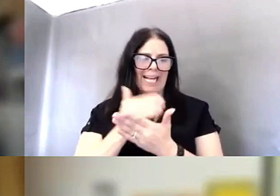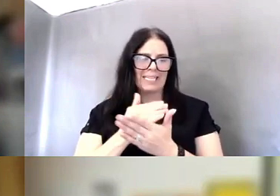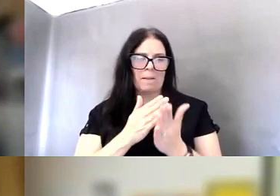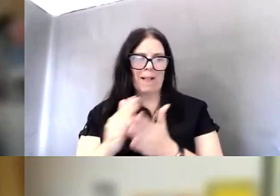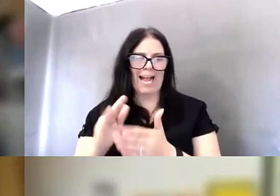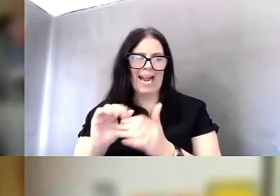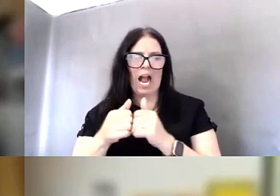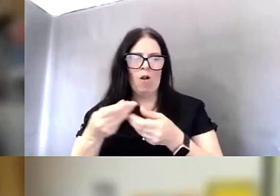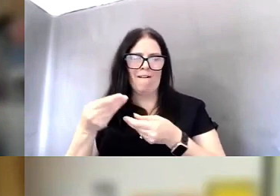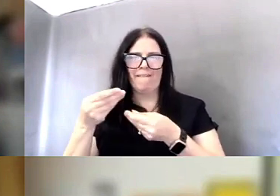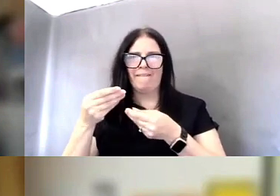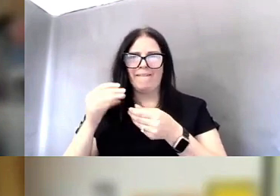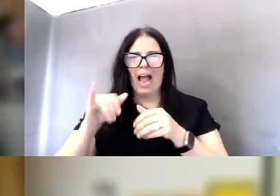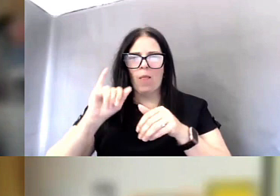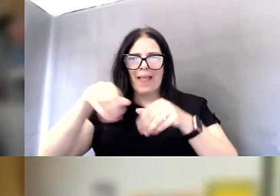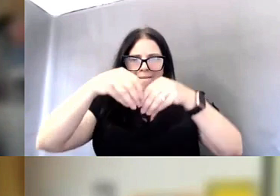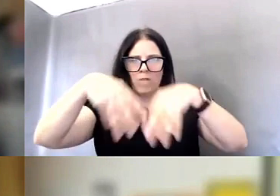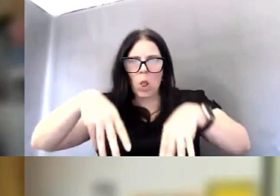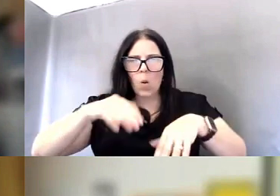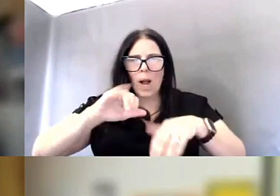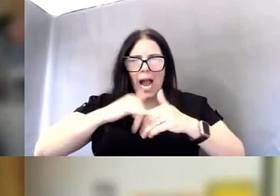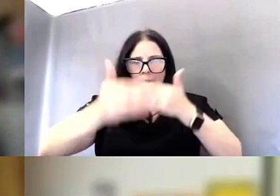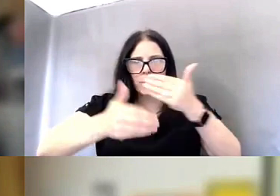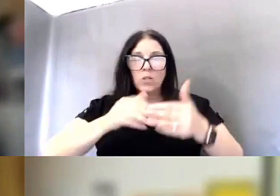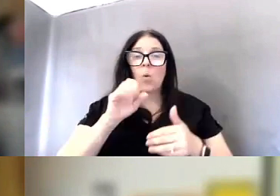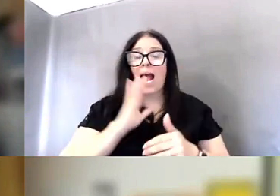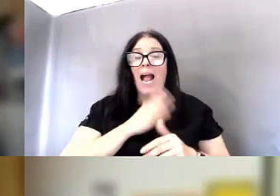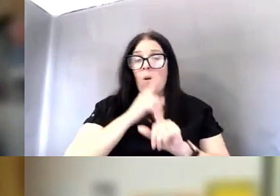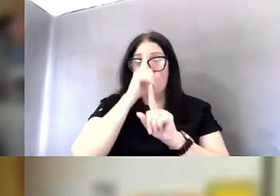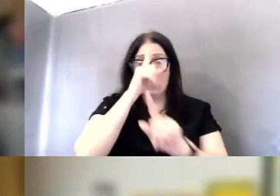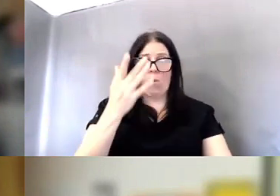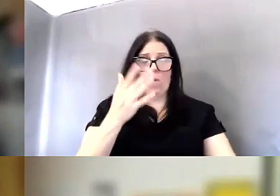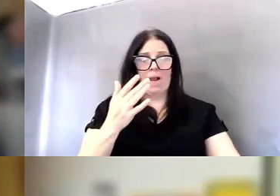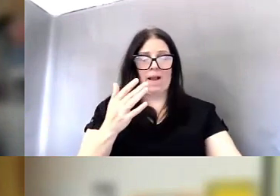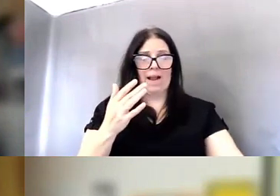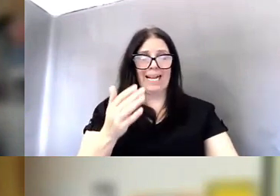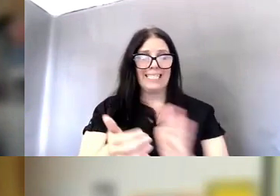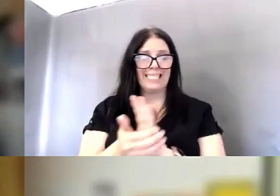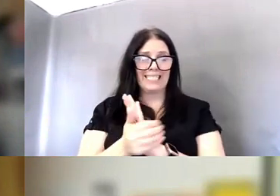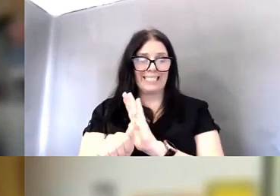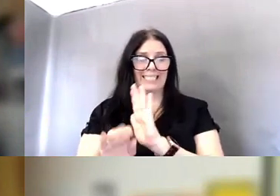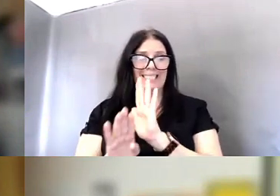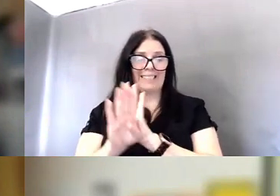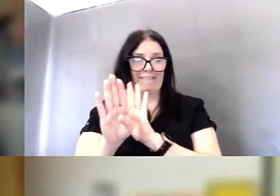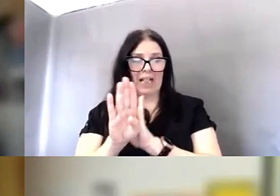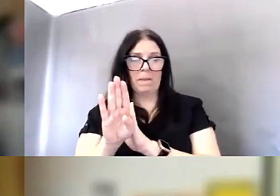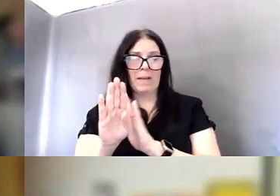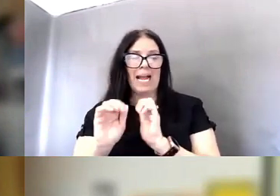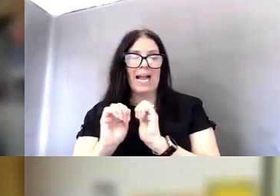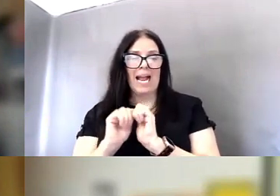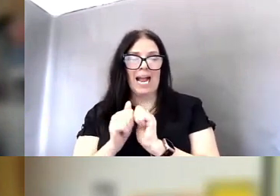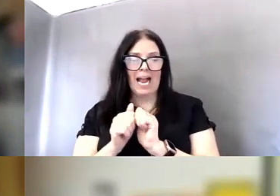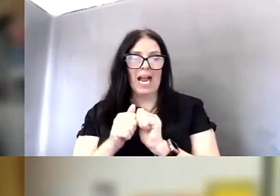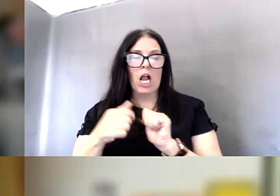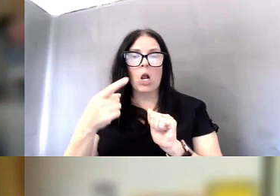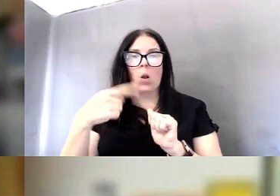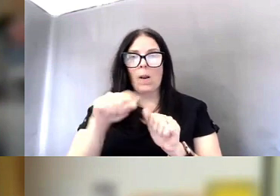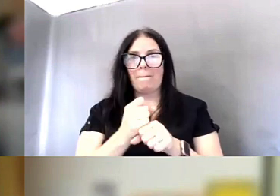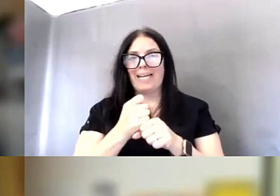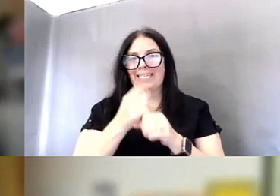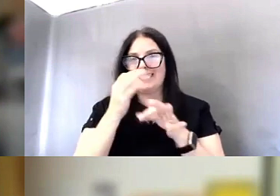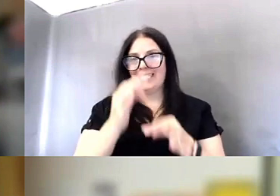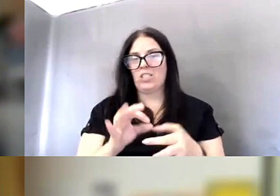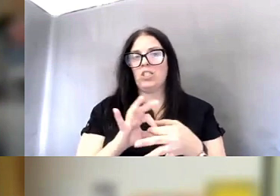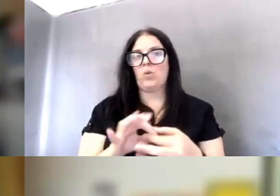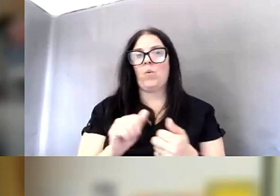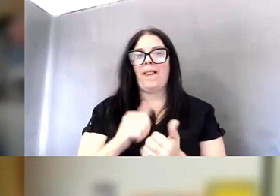flow. So with the eye towards skills development in how you make decisions around